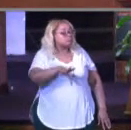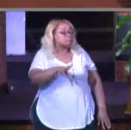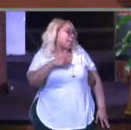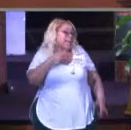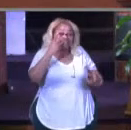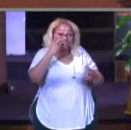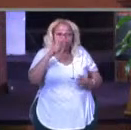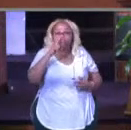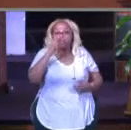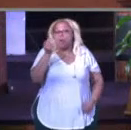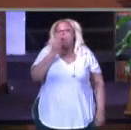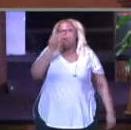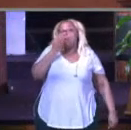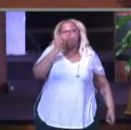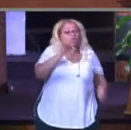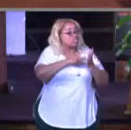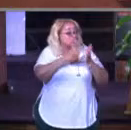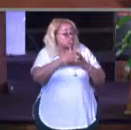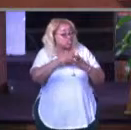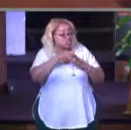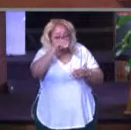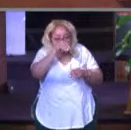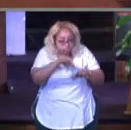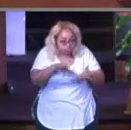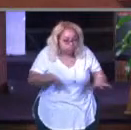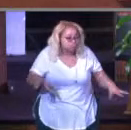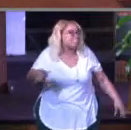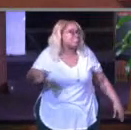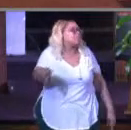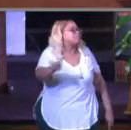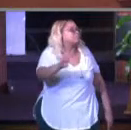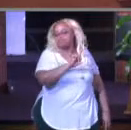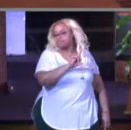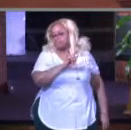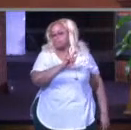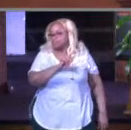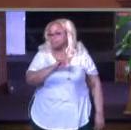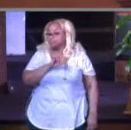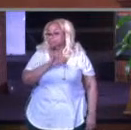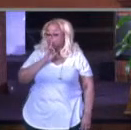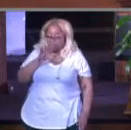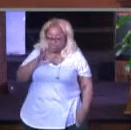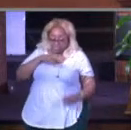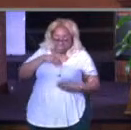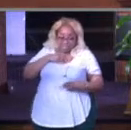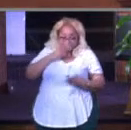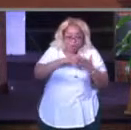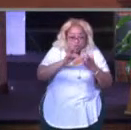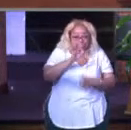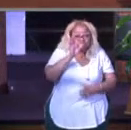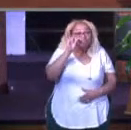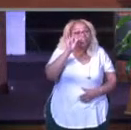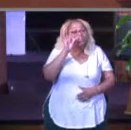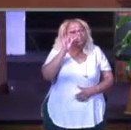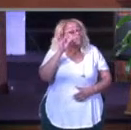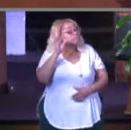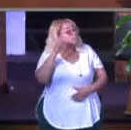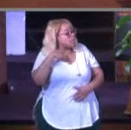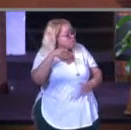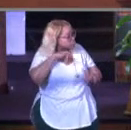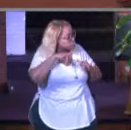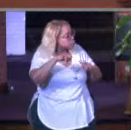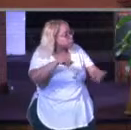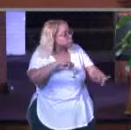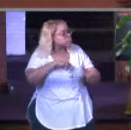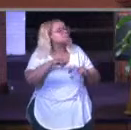very seriously they were holding their breath while Jesus was blowing on them. So to receive the Holy Spirit, we too